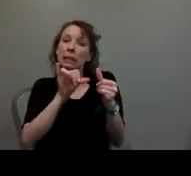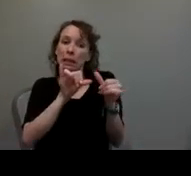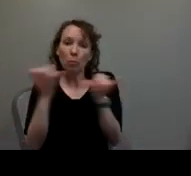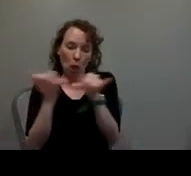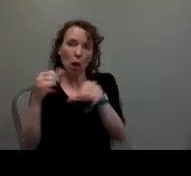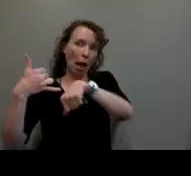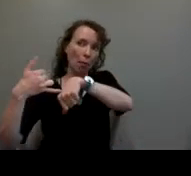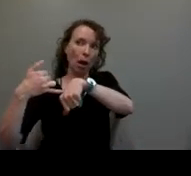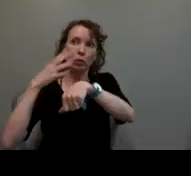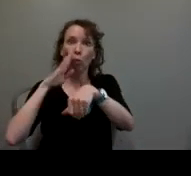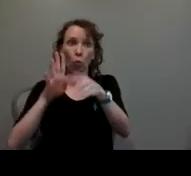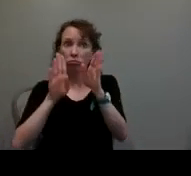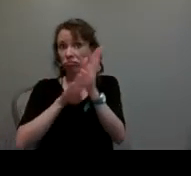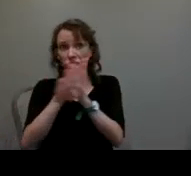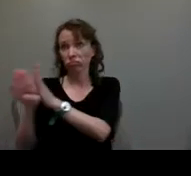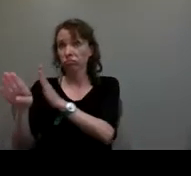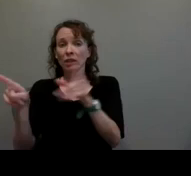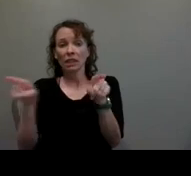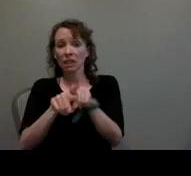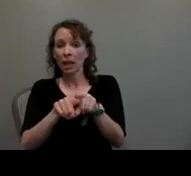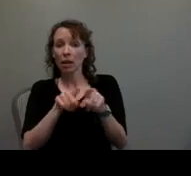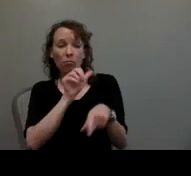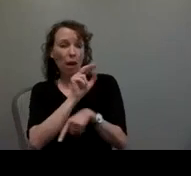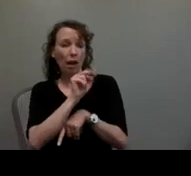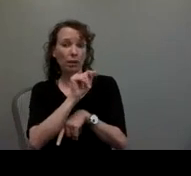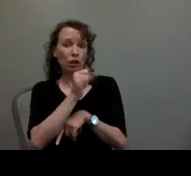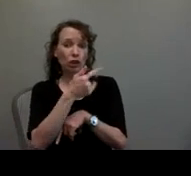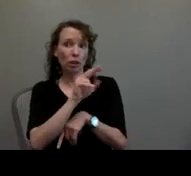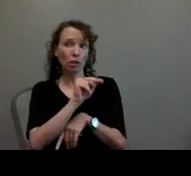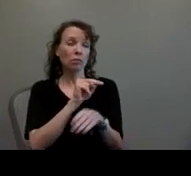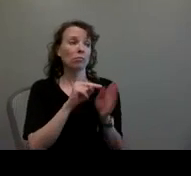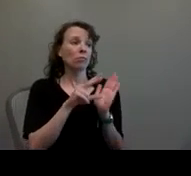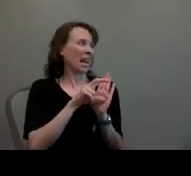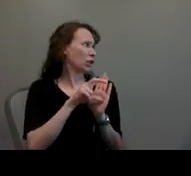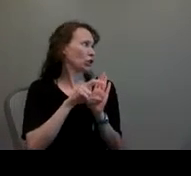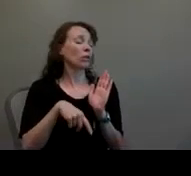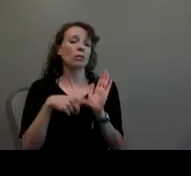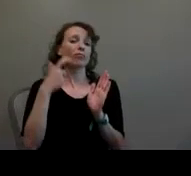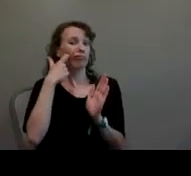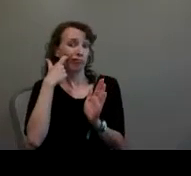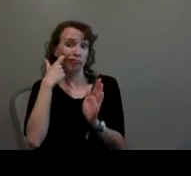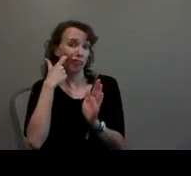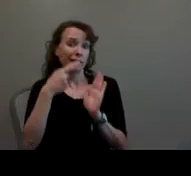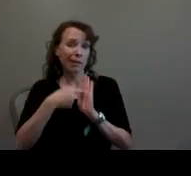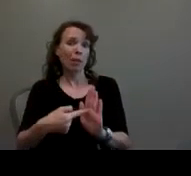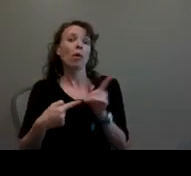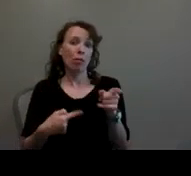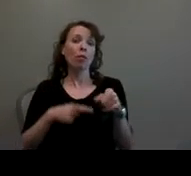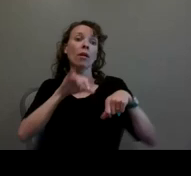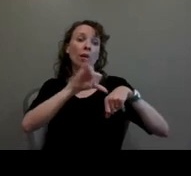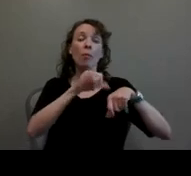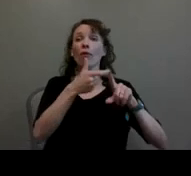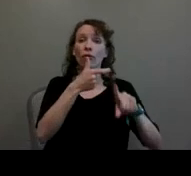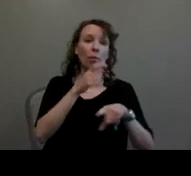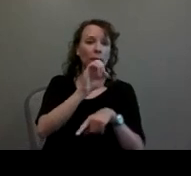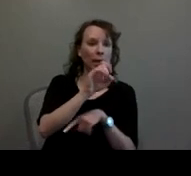antibodies to the same antigen. So this is a very recent example. These are two antibodies. One is this antibody from